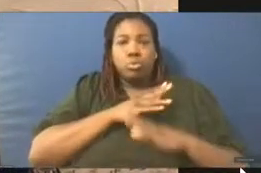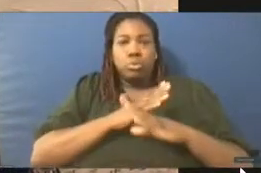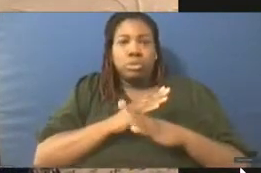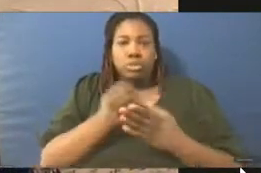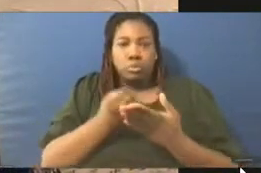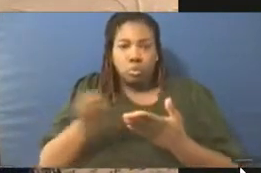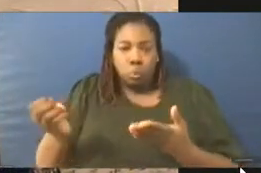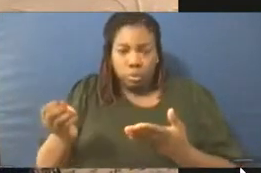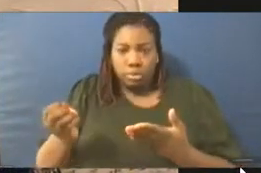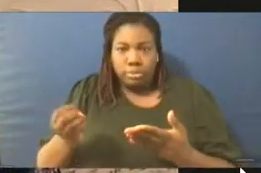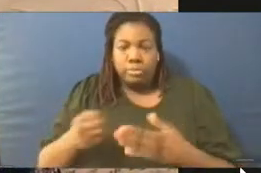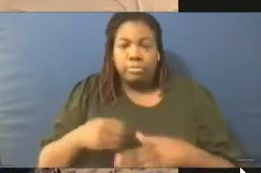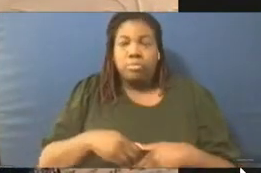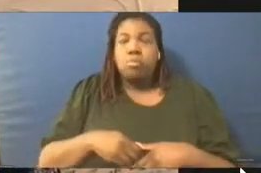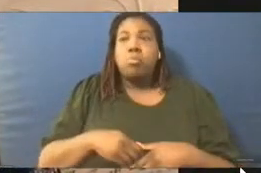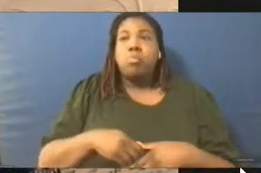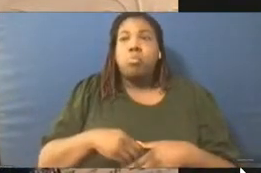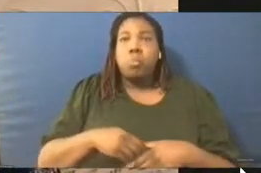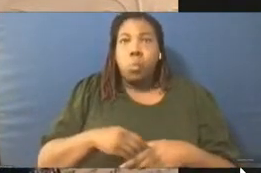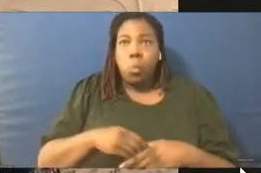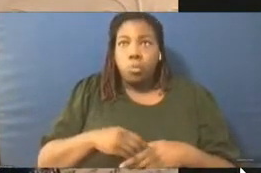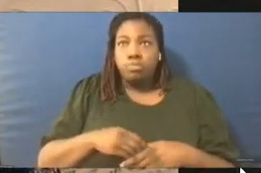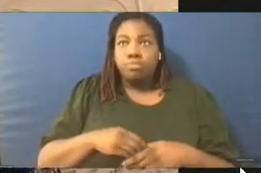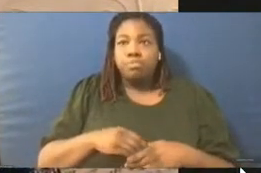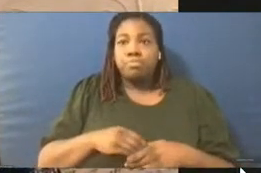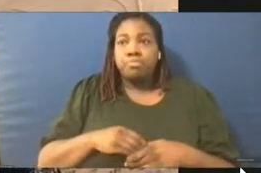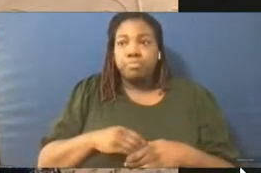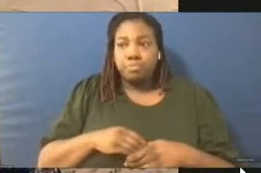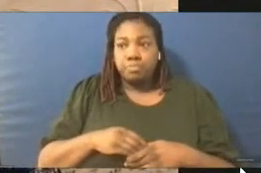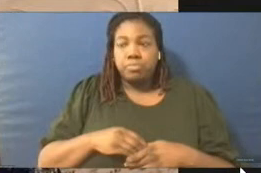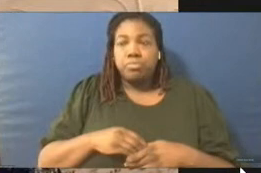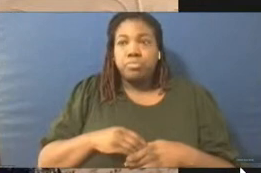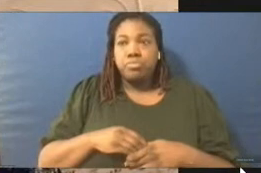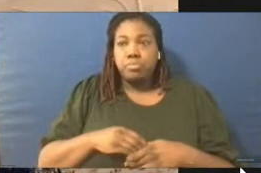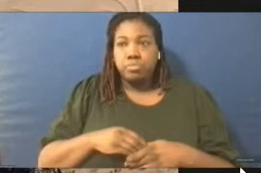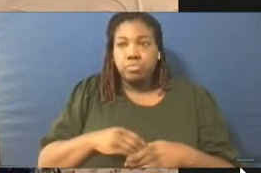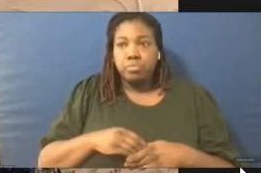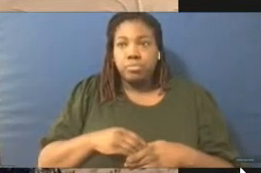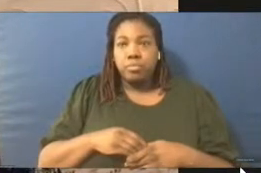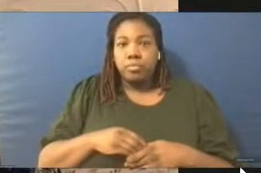keeps themselves, this makes them